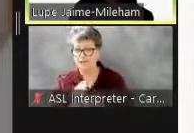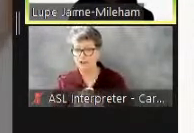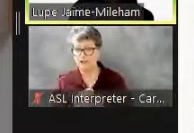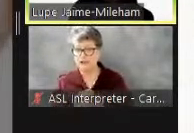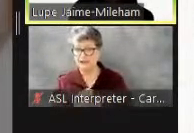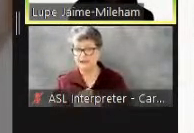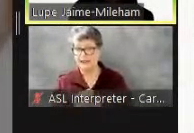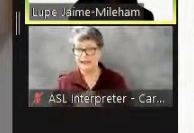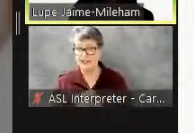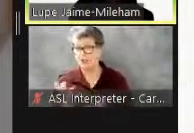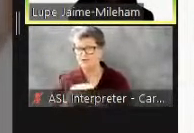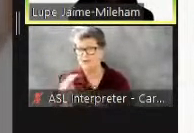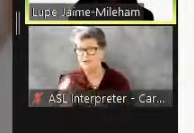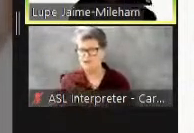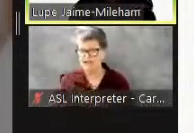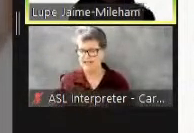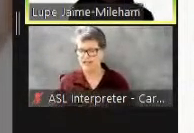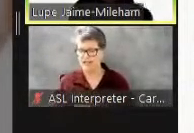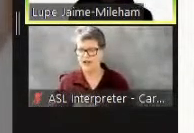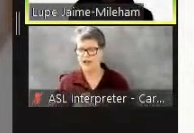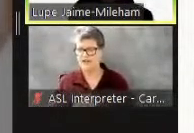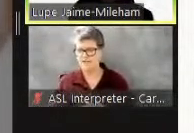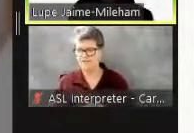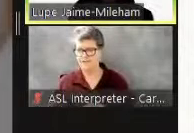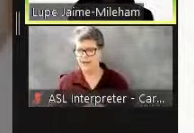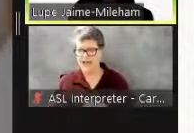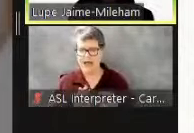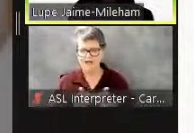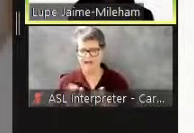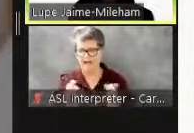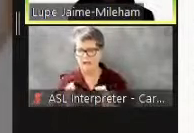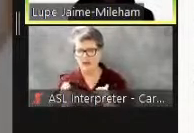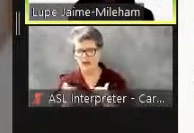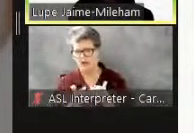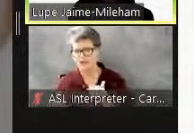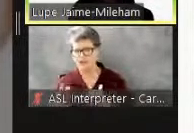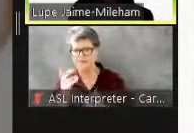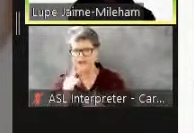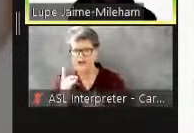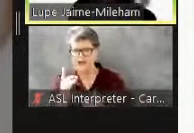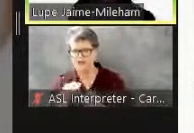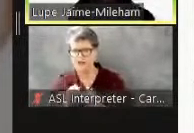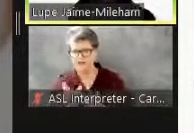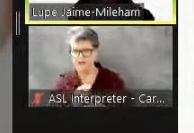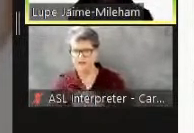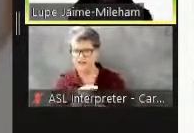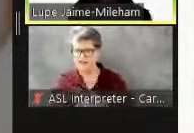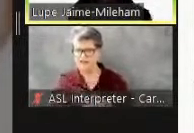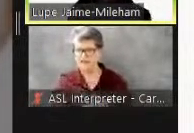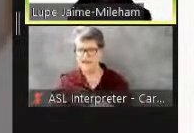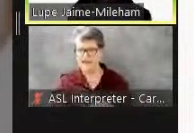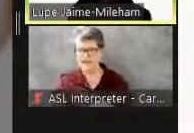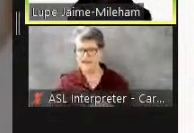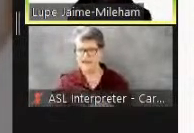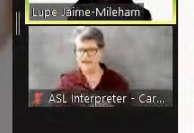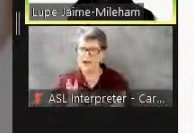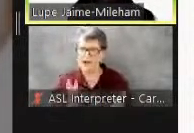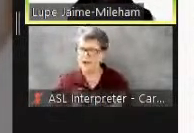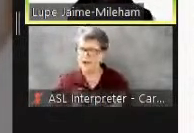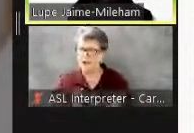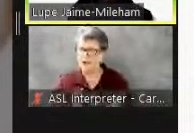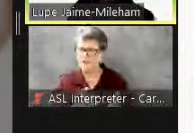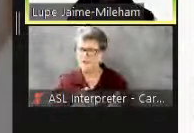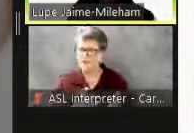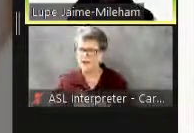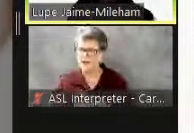comparison. So what is the percentage of the childcare compared to the rest of the California budget? I don't know that, to be honest with you. That